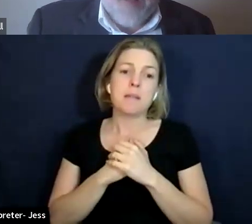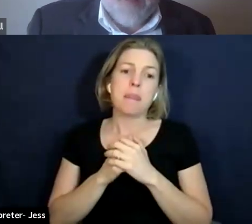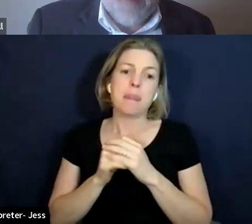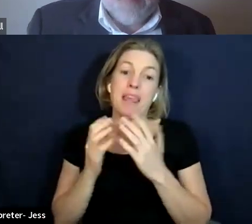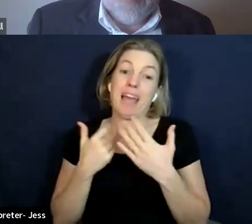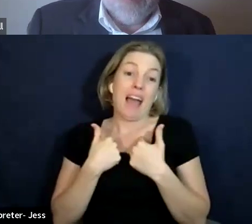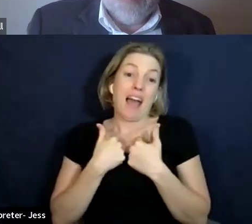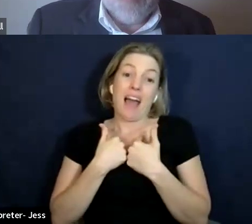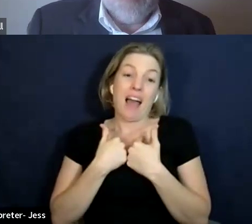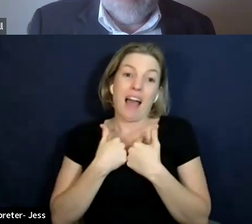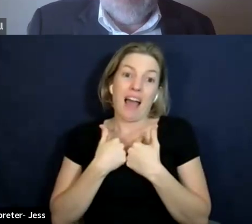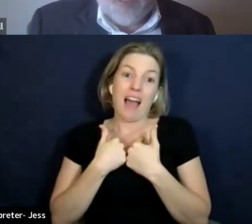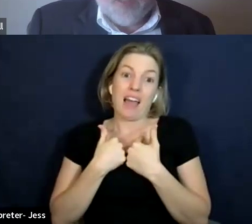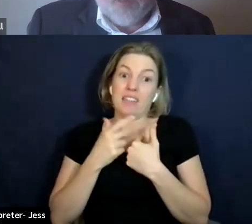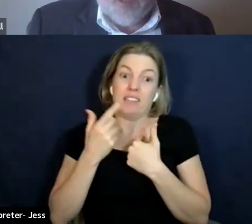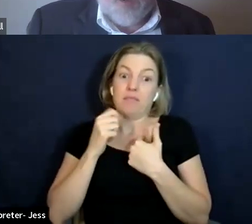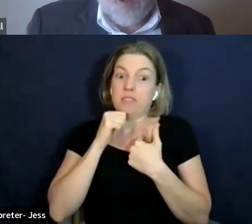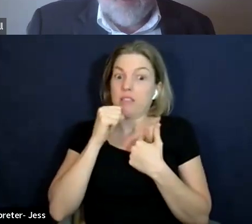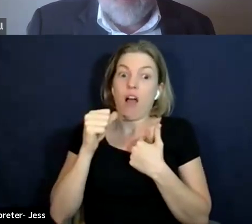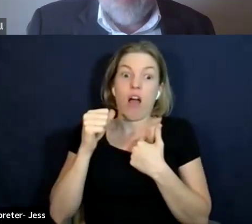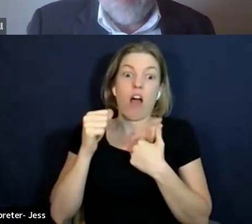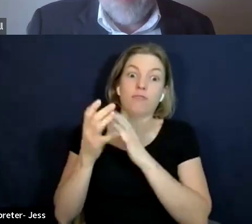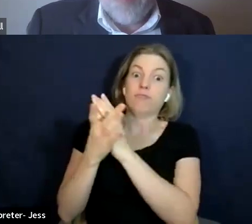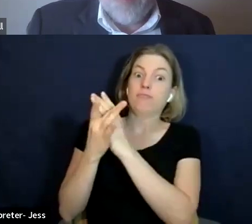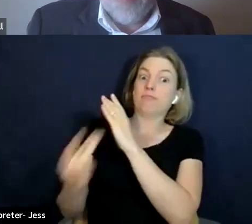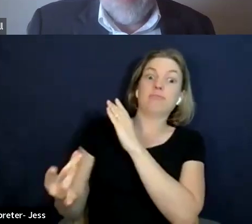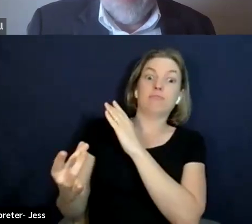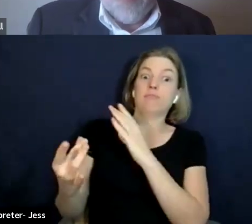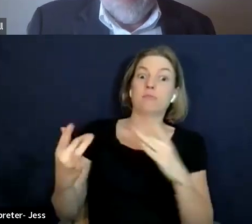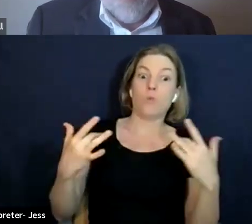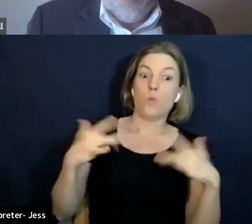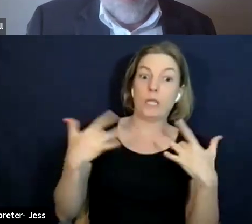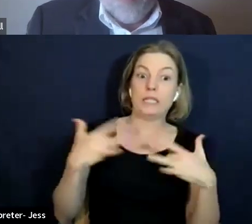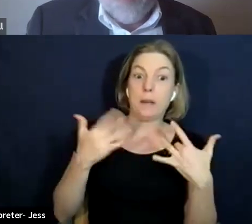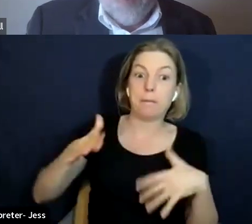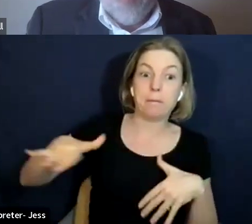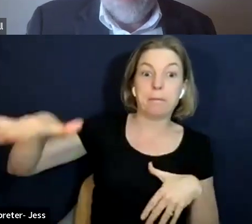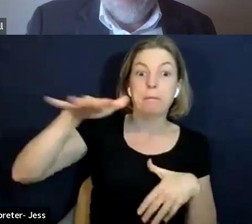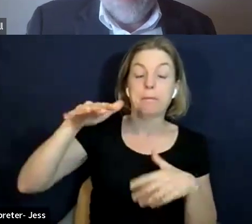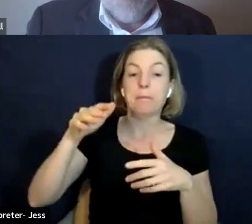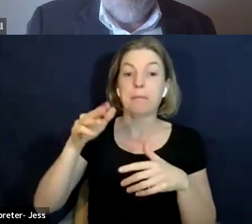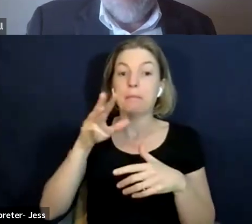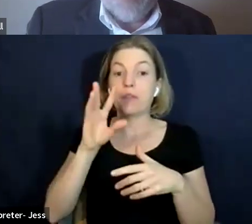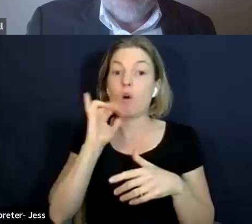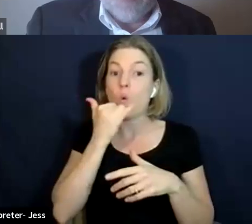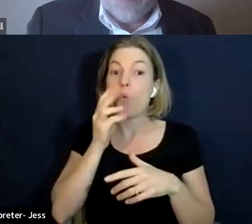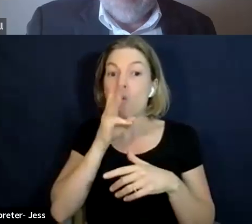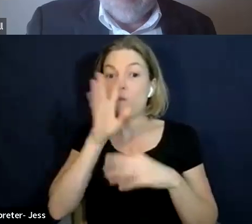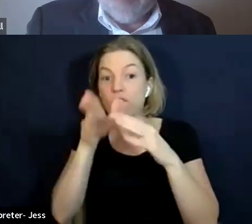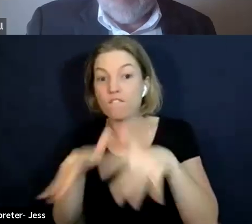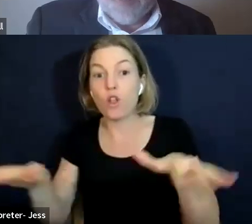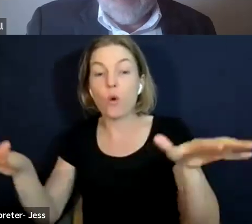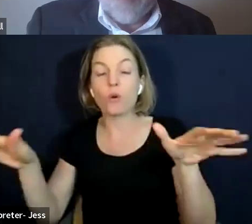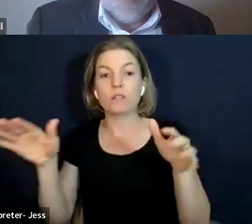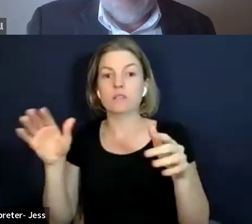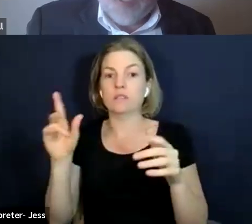I'm not tuned into the particulars of what's going on with that overflow, as it sounds like